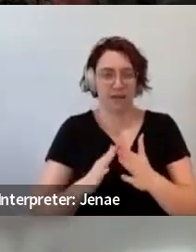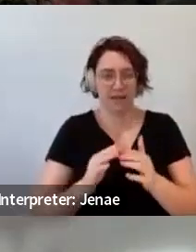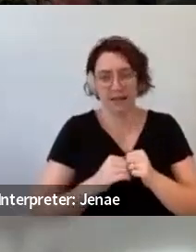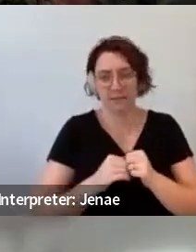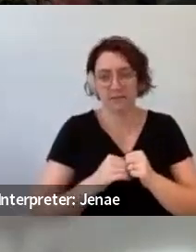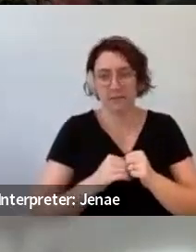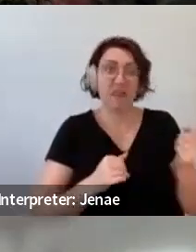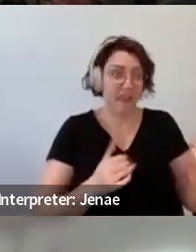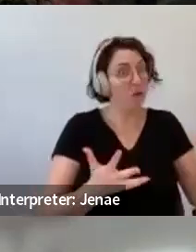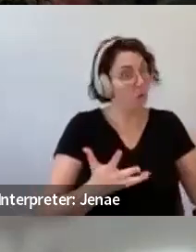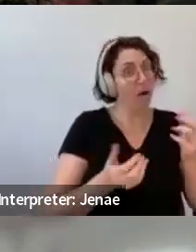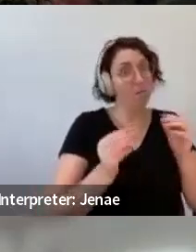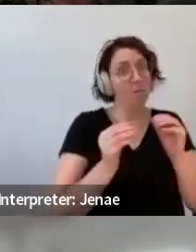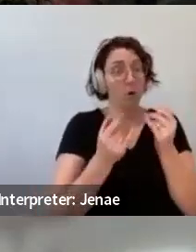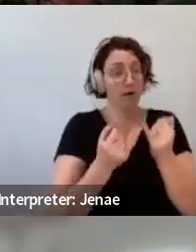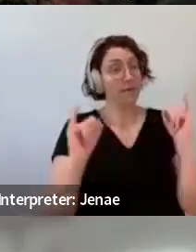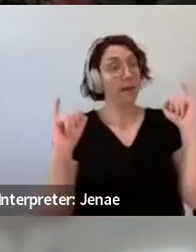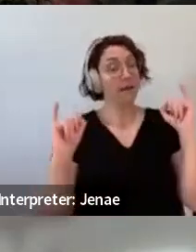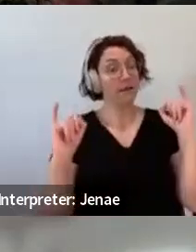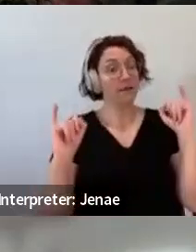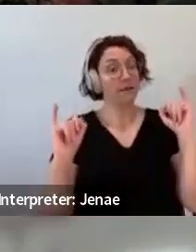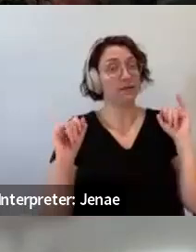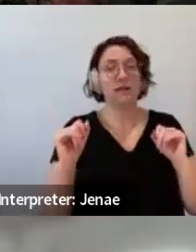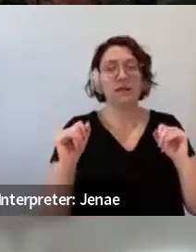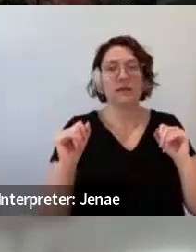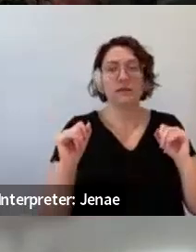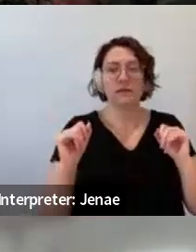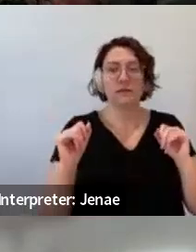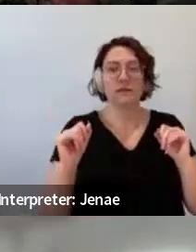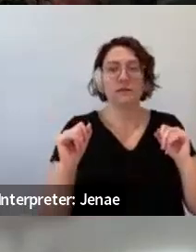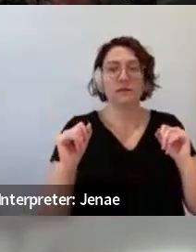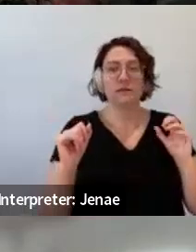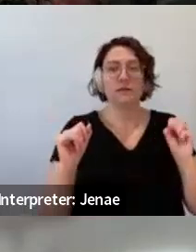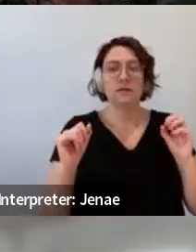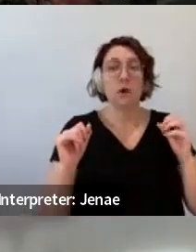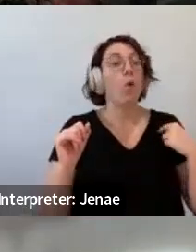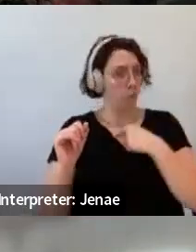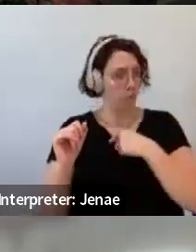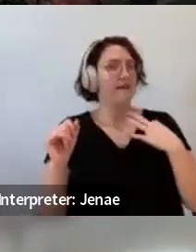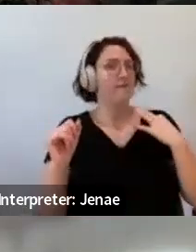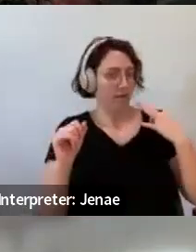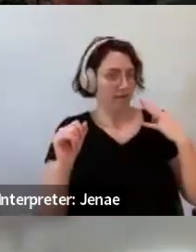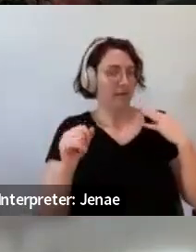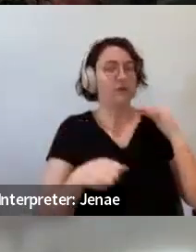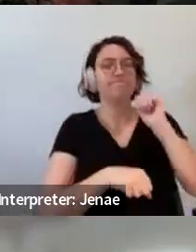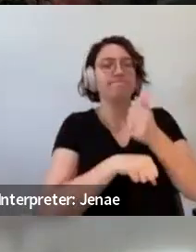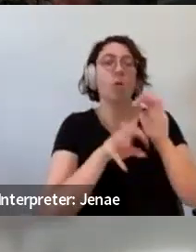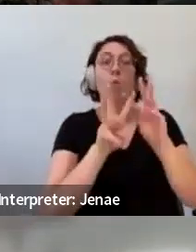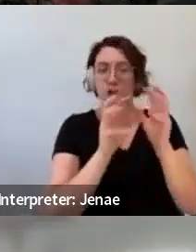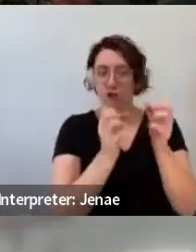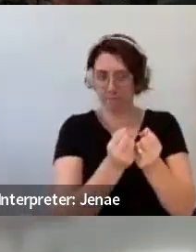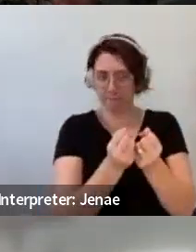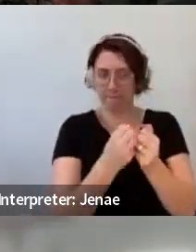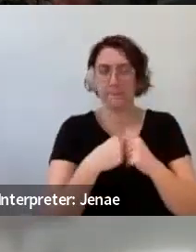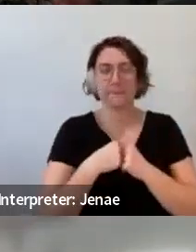wanted to be more independent. So we volunteered and we put together a workshop. We